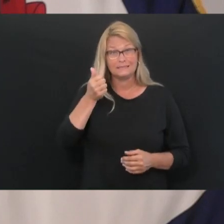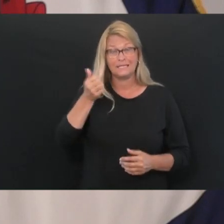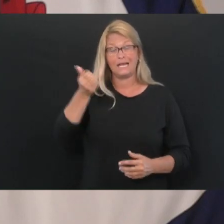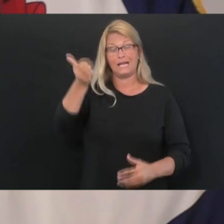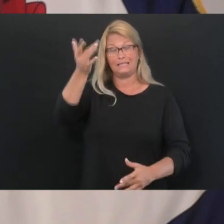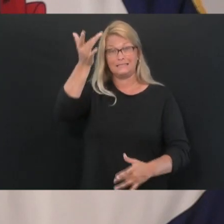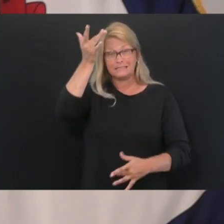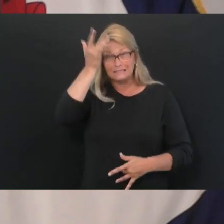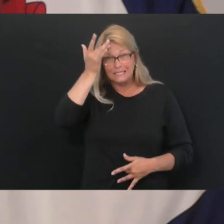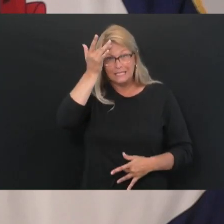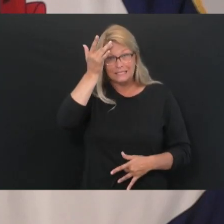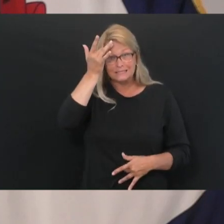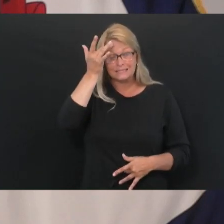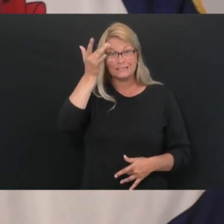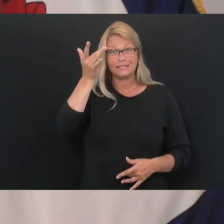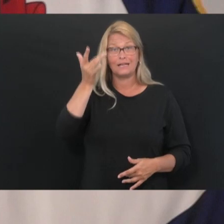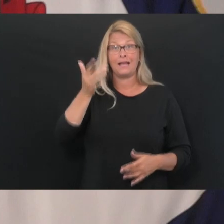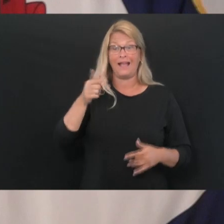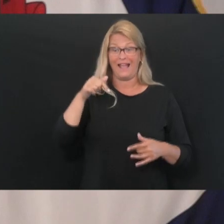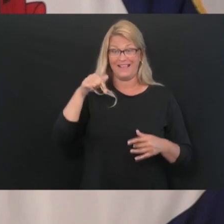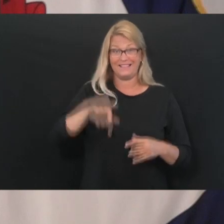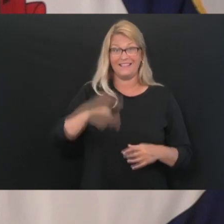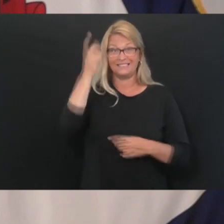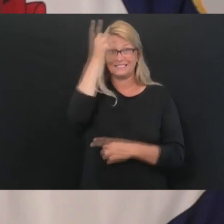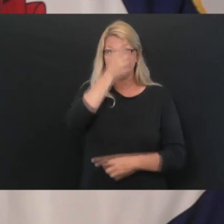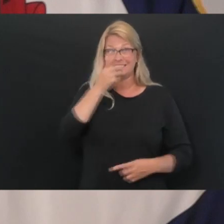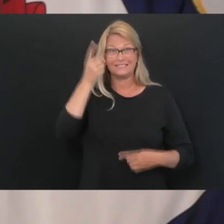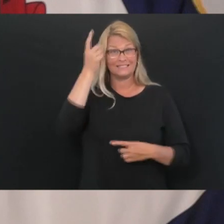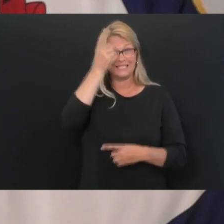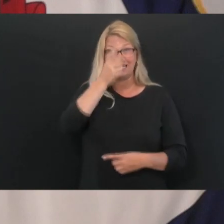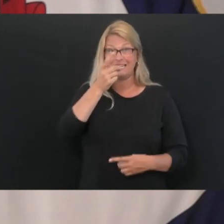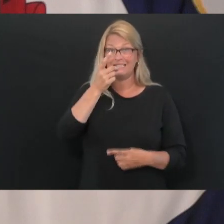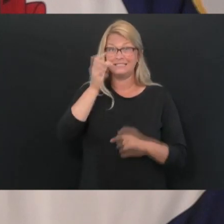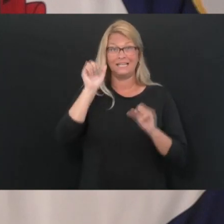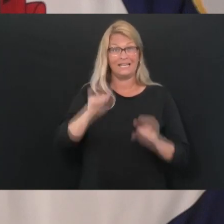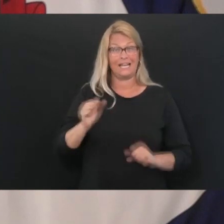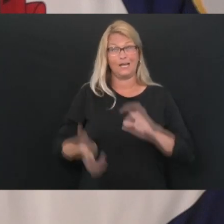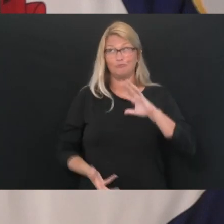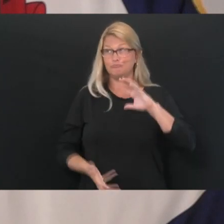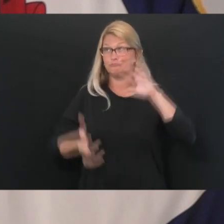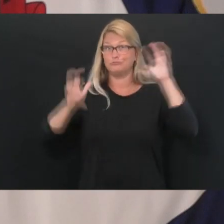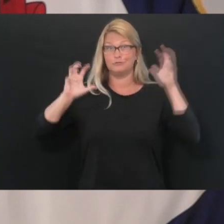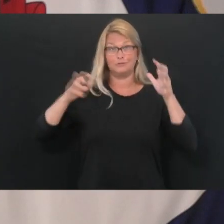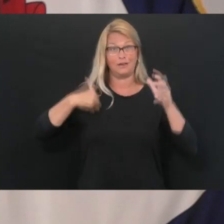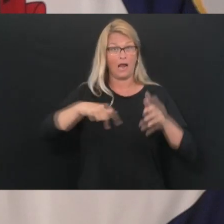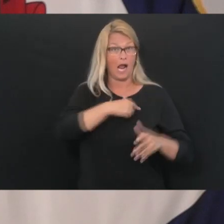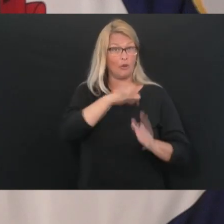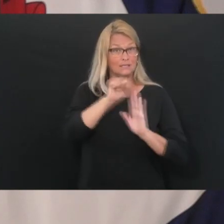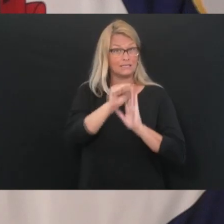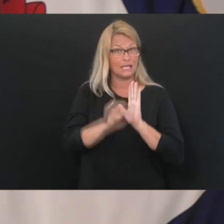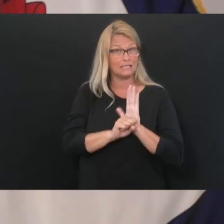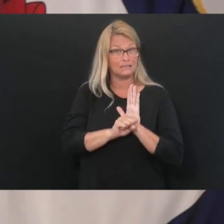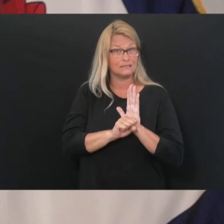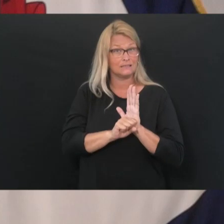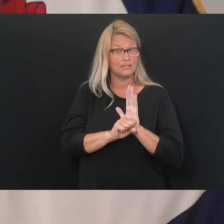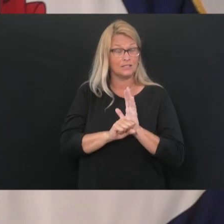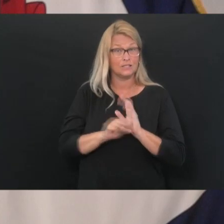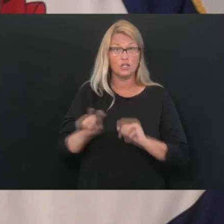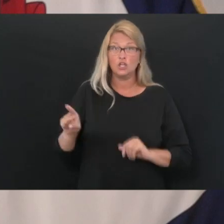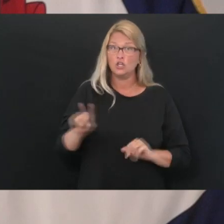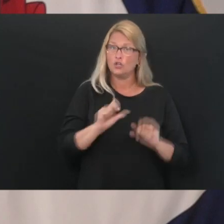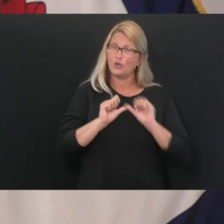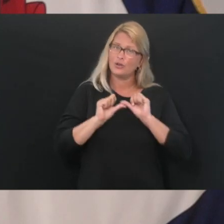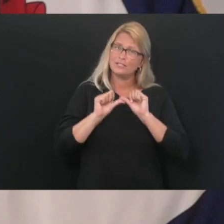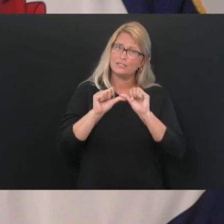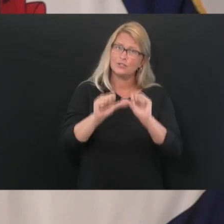And absolutely, this thing can absolutely just jerk our guts out. You're doing really good. We